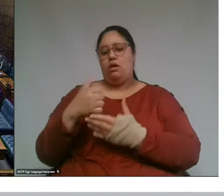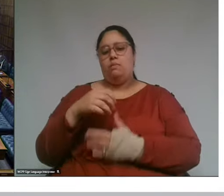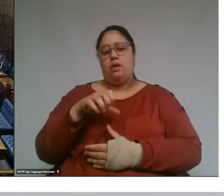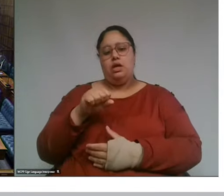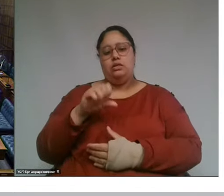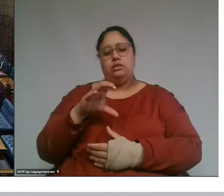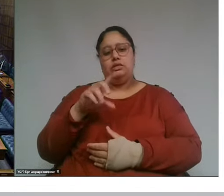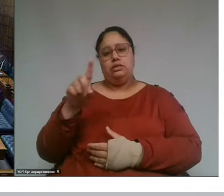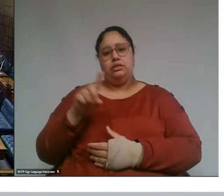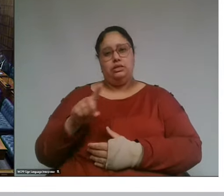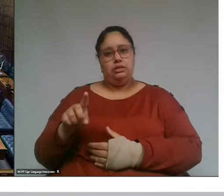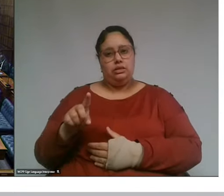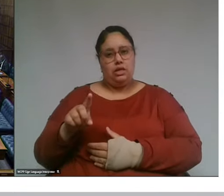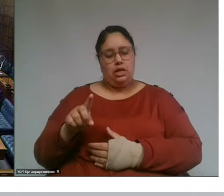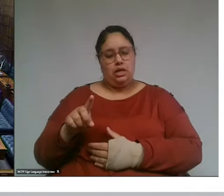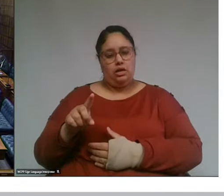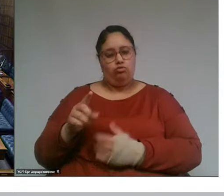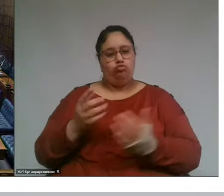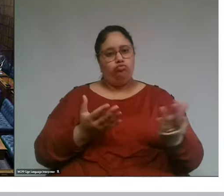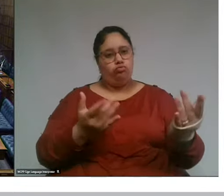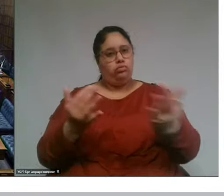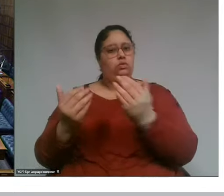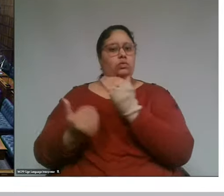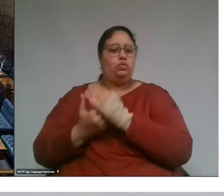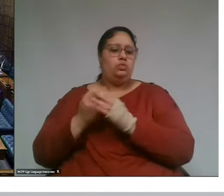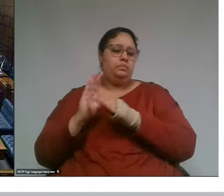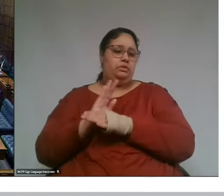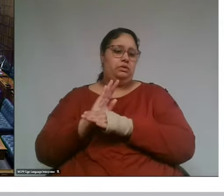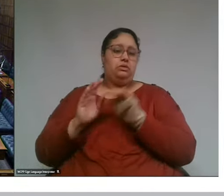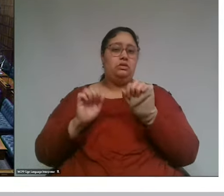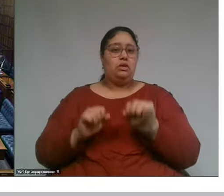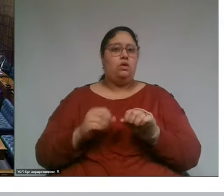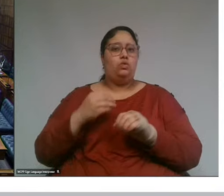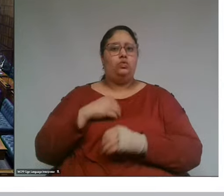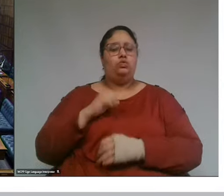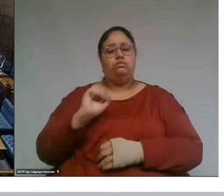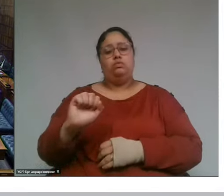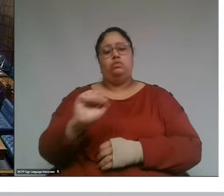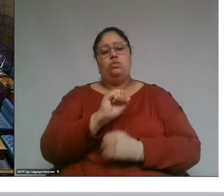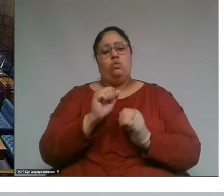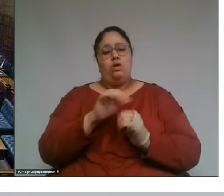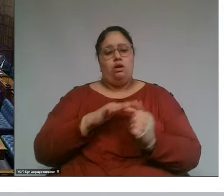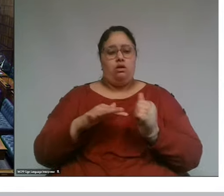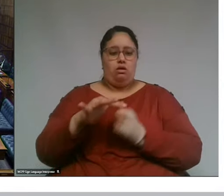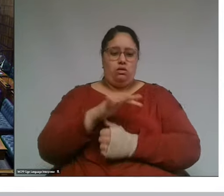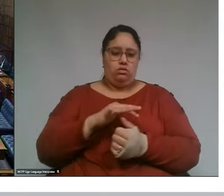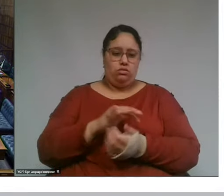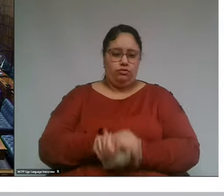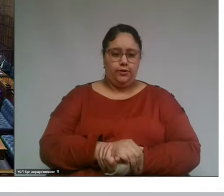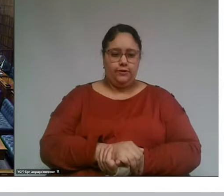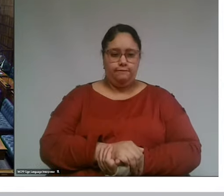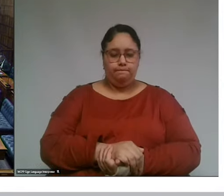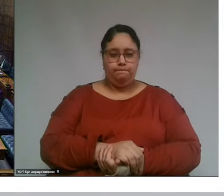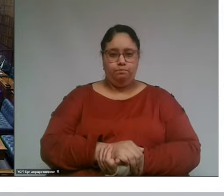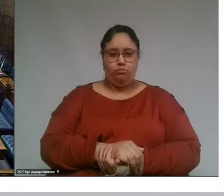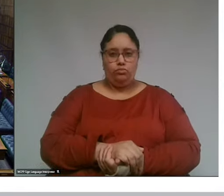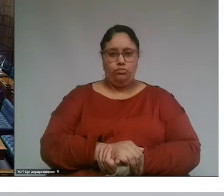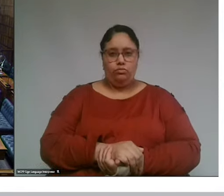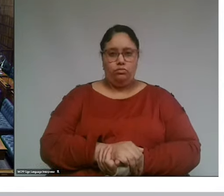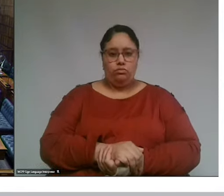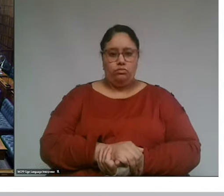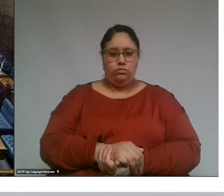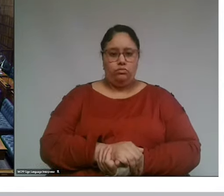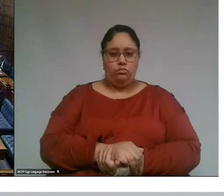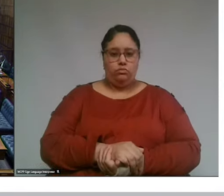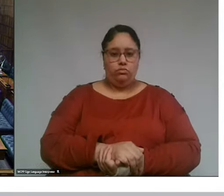to be able to attract new business to those those areas and if we if we look at so many of these